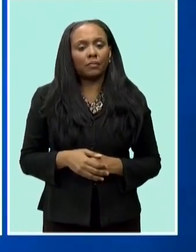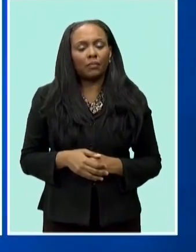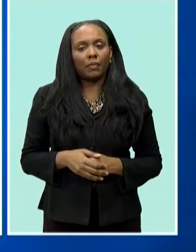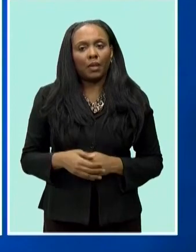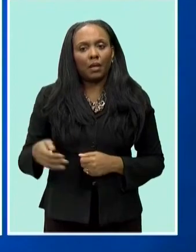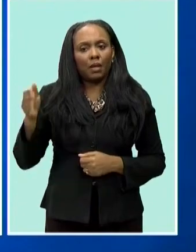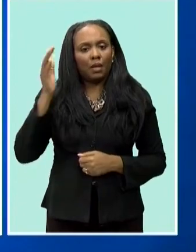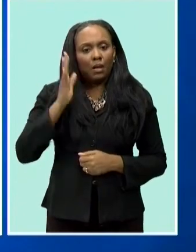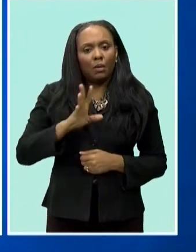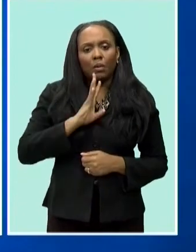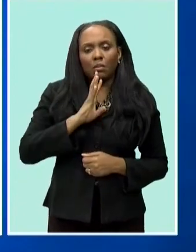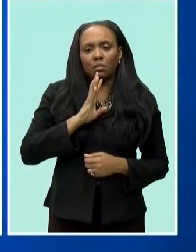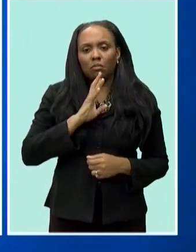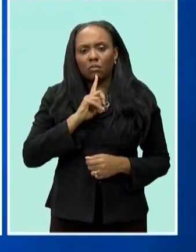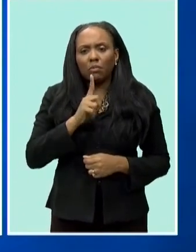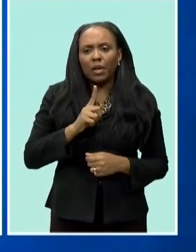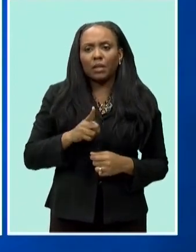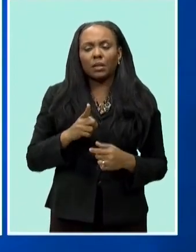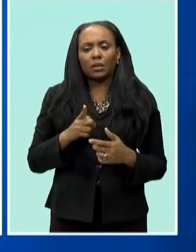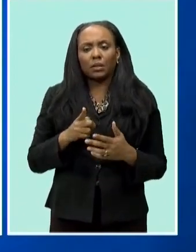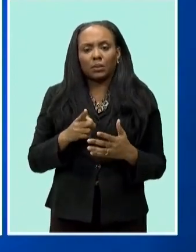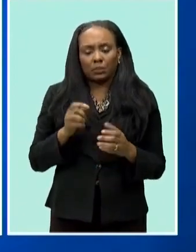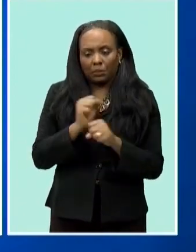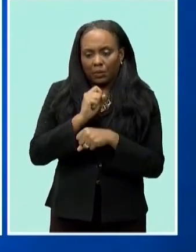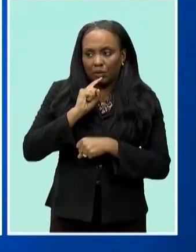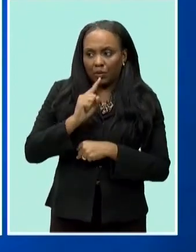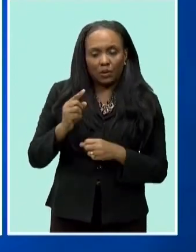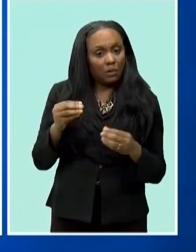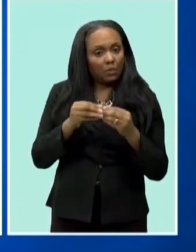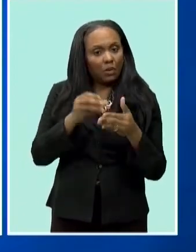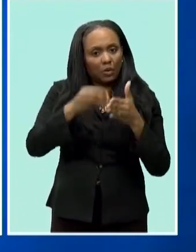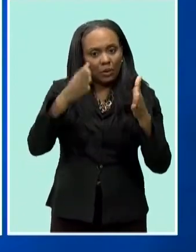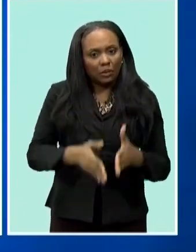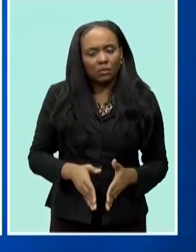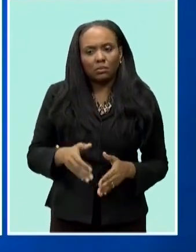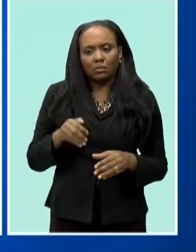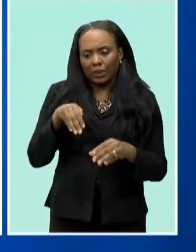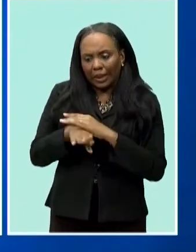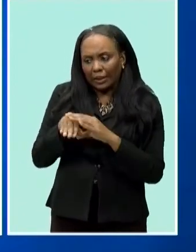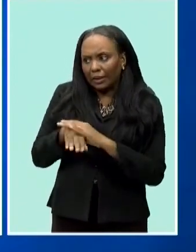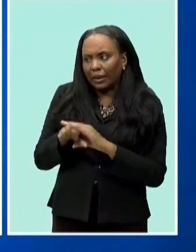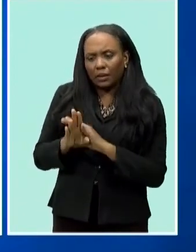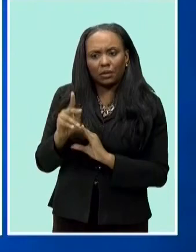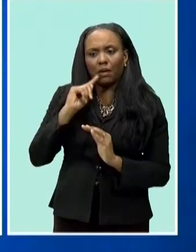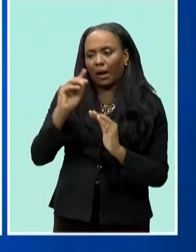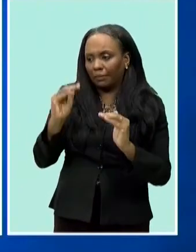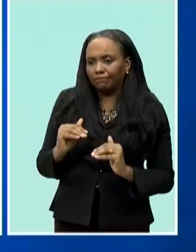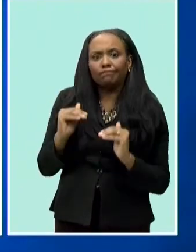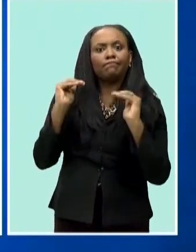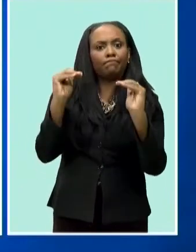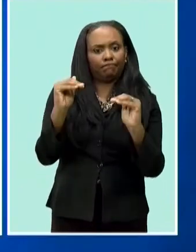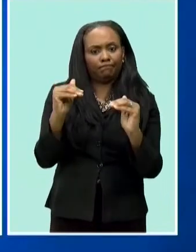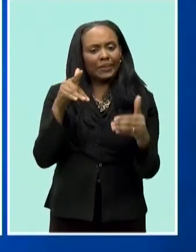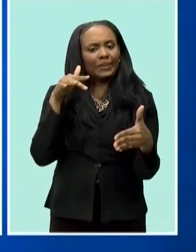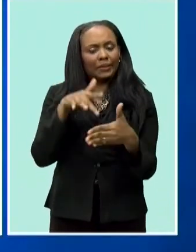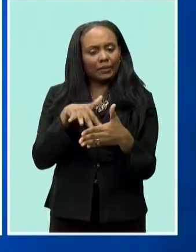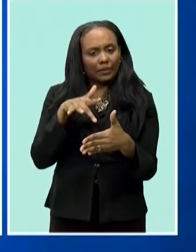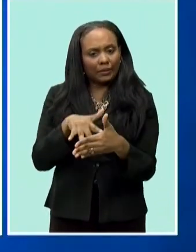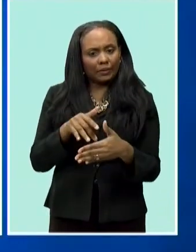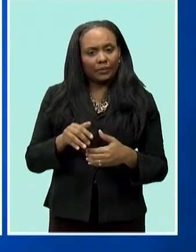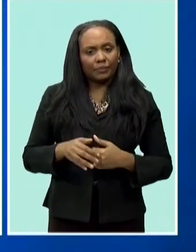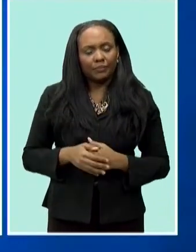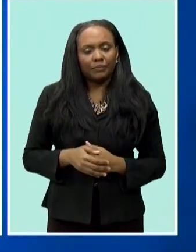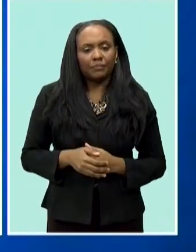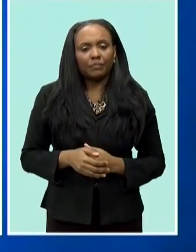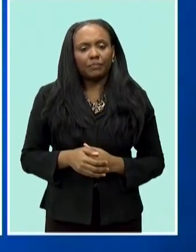in A-level student numbers, ensuring that more students have access to advanced level studies. Dr. Gail